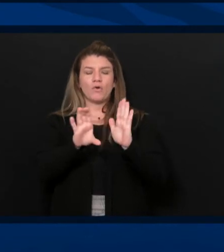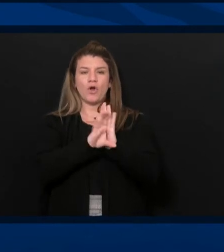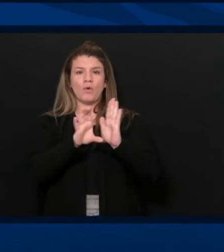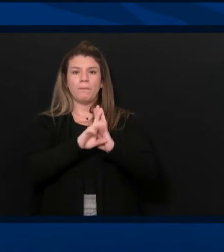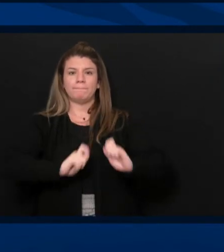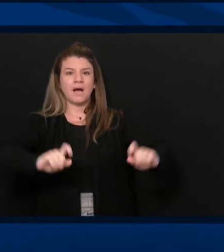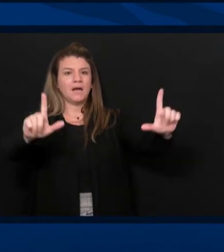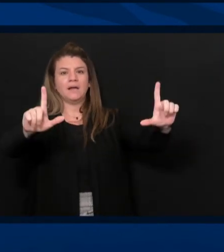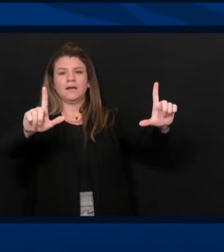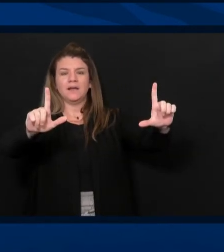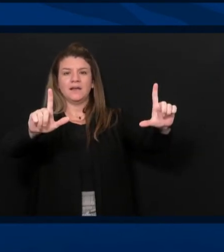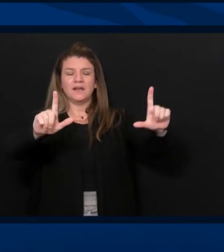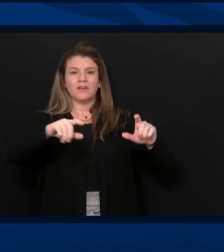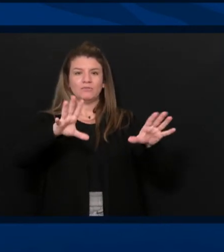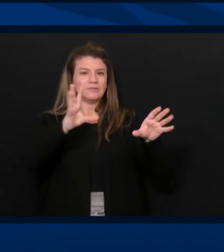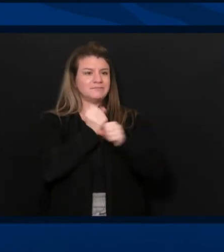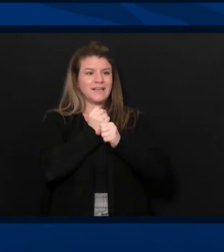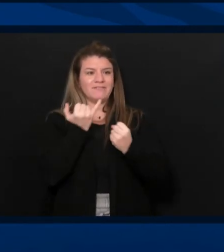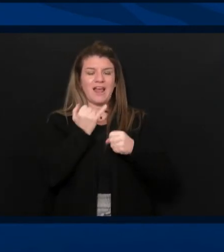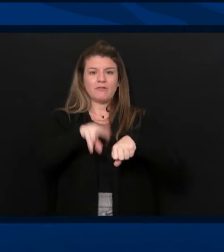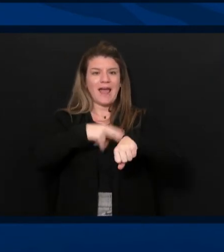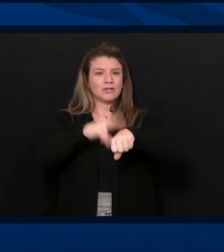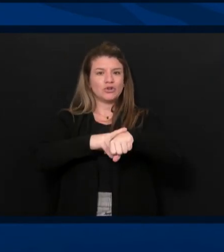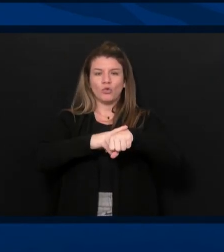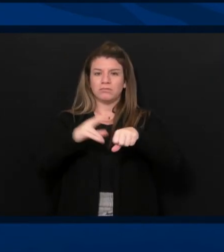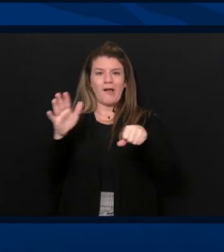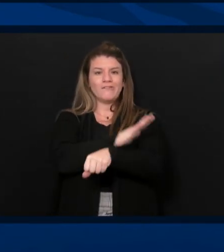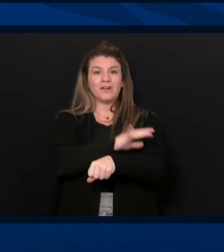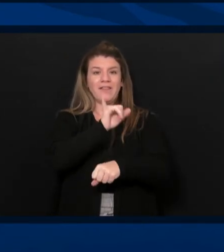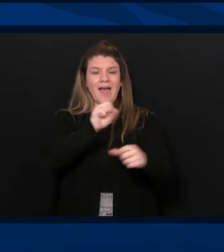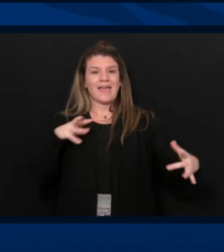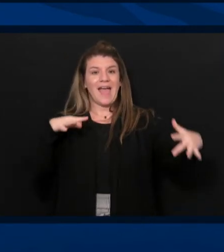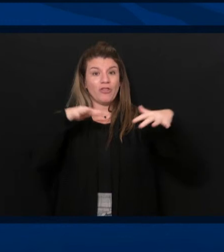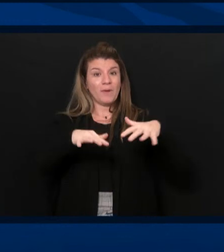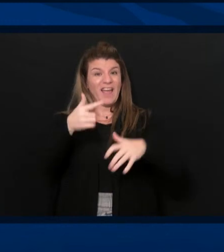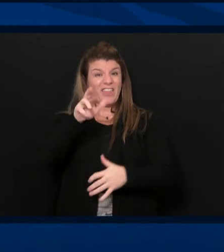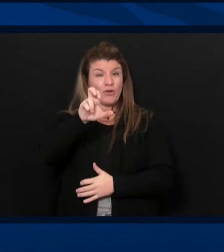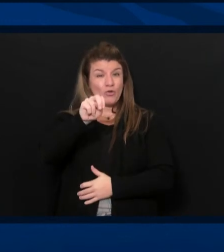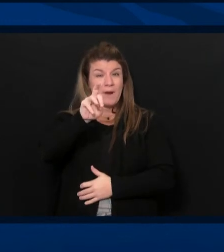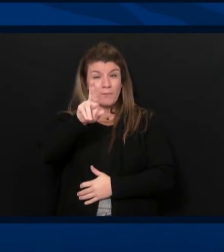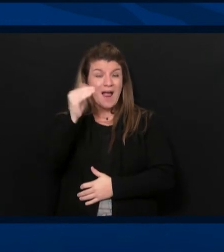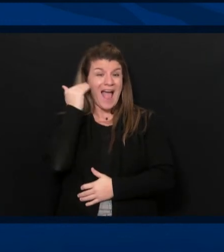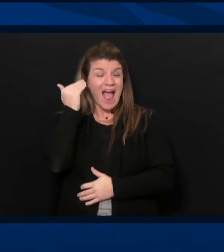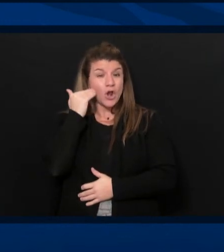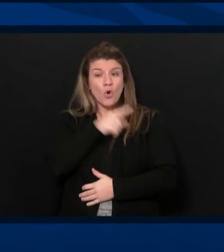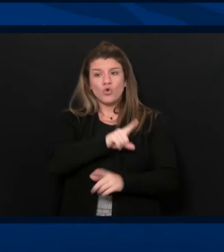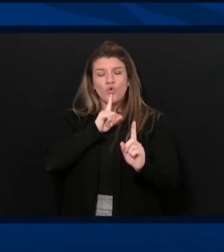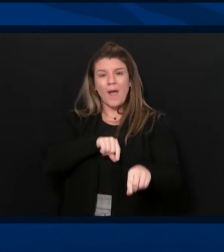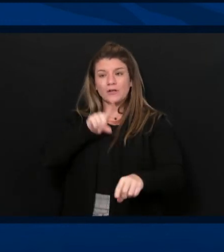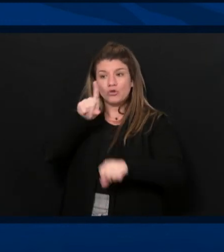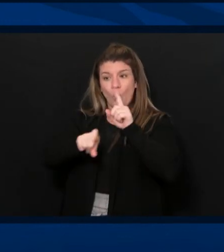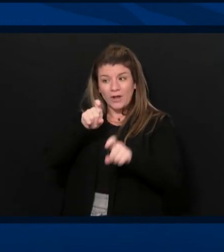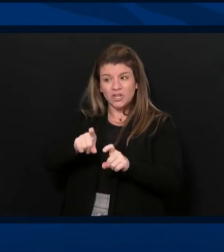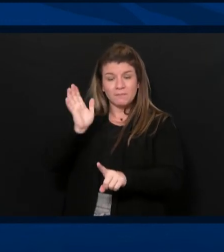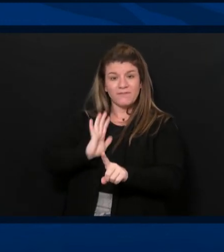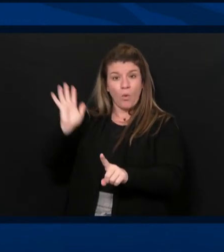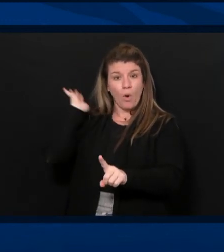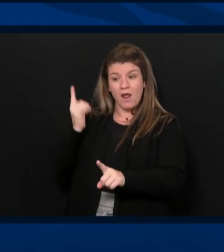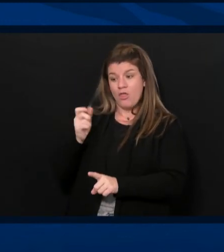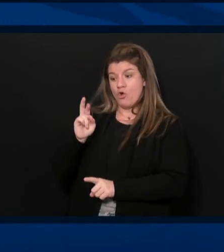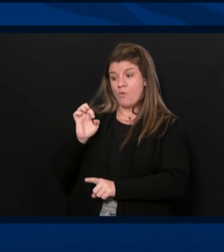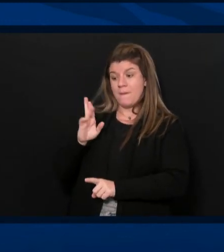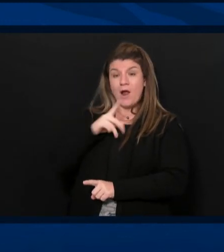It's received national coverage in the media about a gathering at the Greenbrier. Governor, I know you've answered questions about the Greenbrier before, and you've